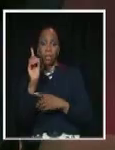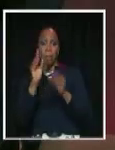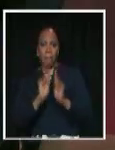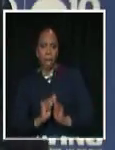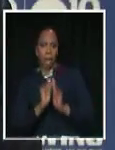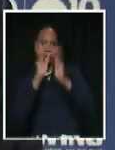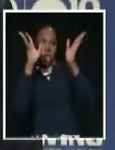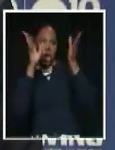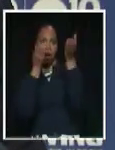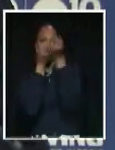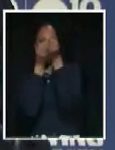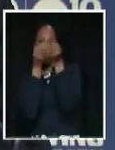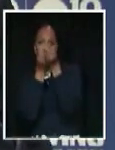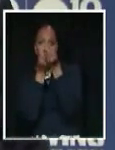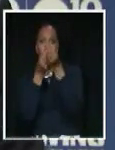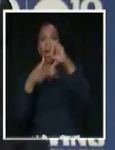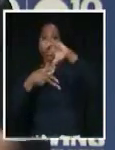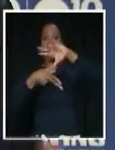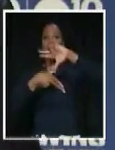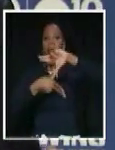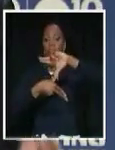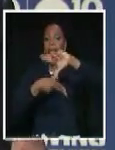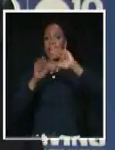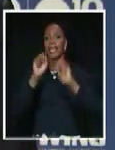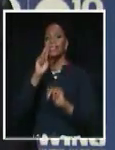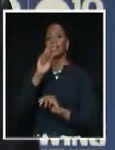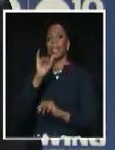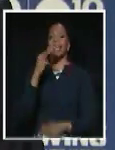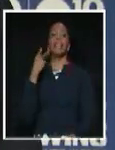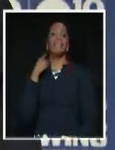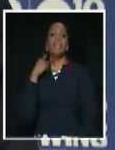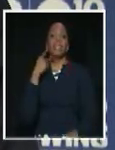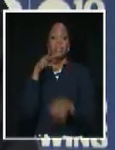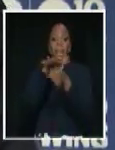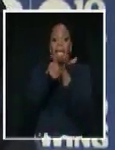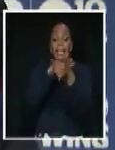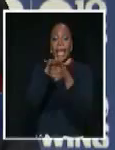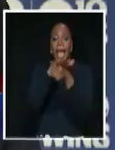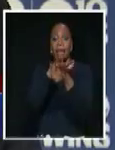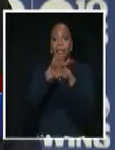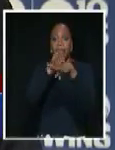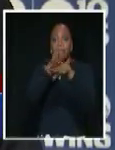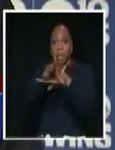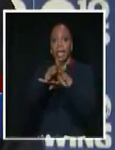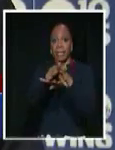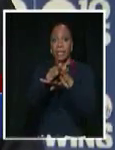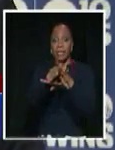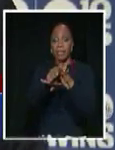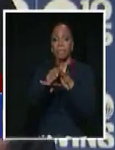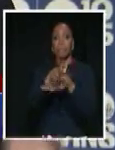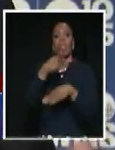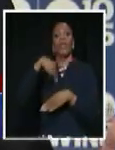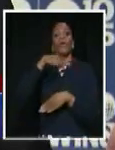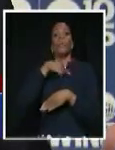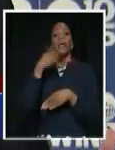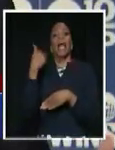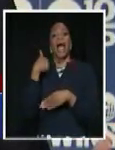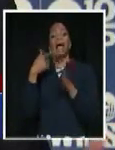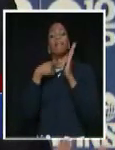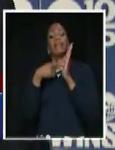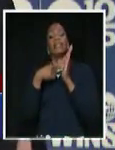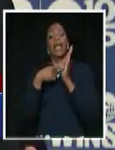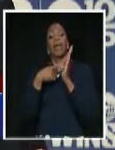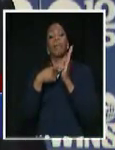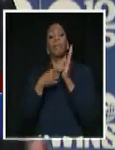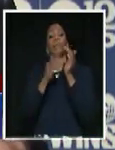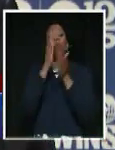is for victims of Sandy and areas of the city that were affected by Sandy. What I'm saying is, you know, we have, for example, in many parts of the city